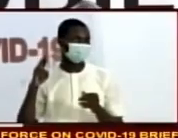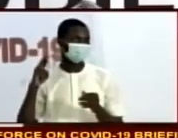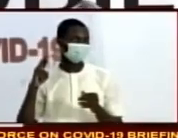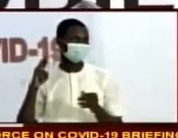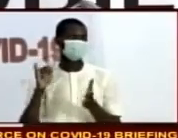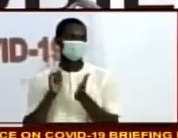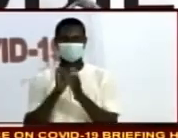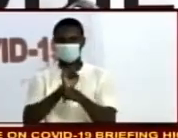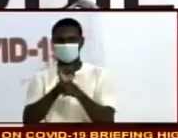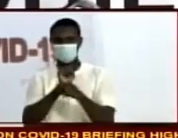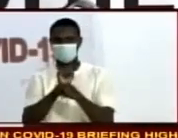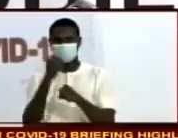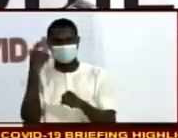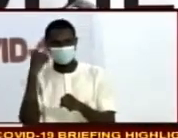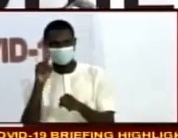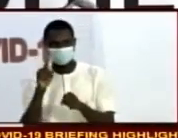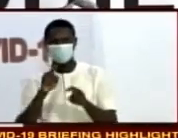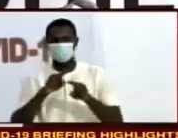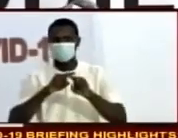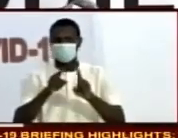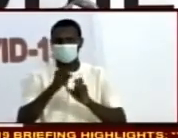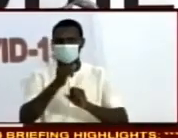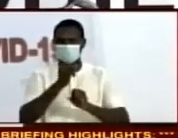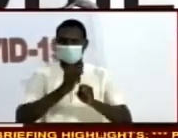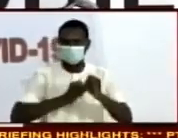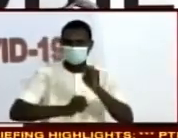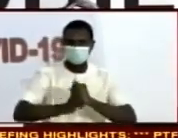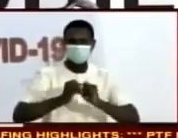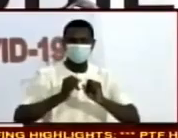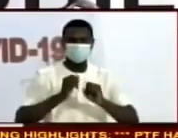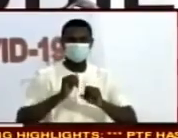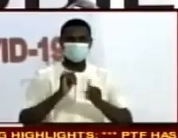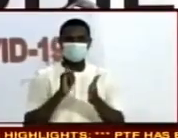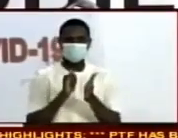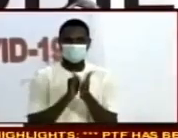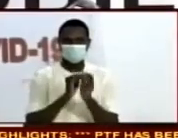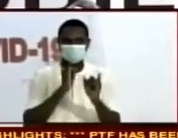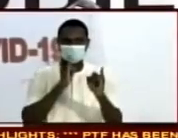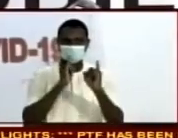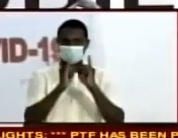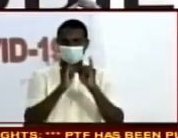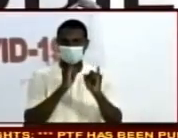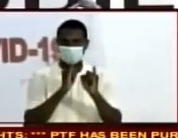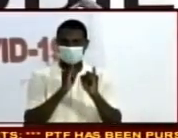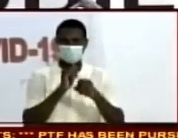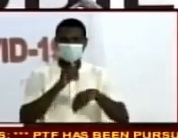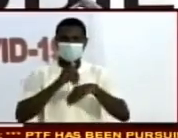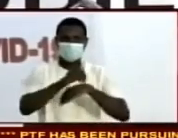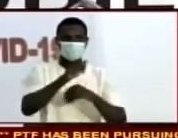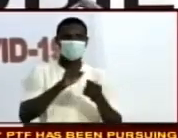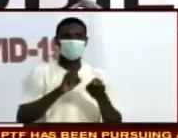instead published the interview on his Facebook page.